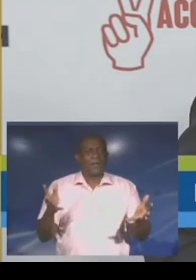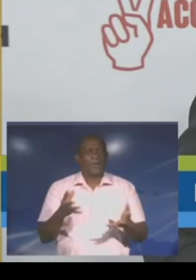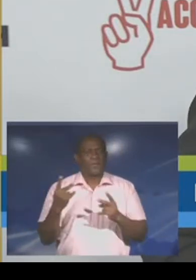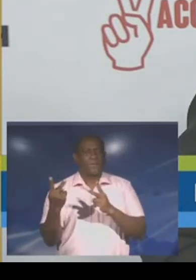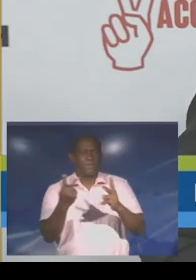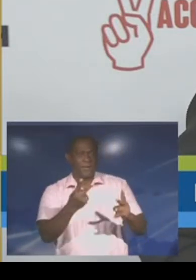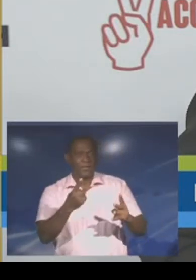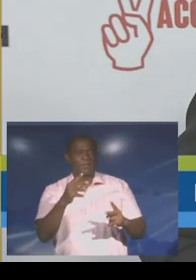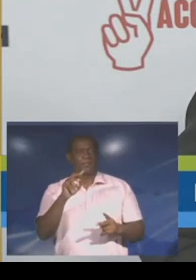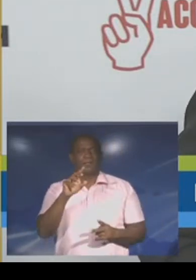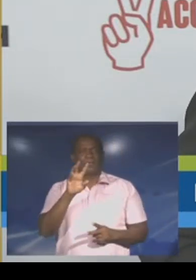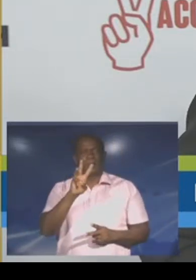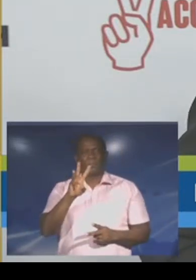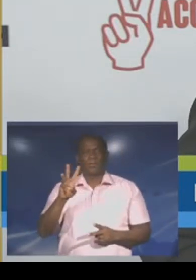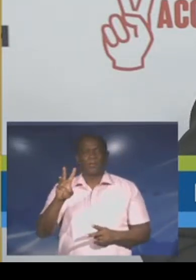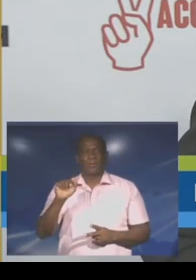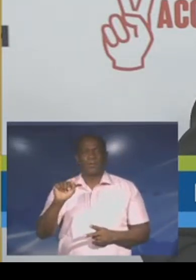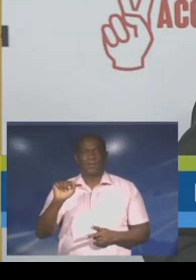at